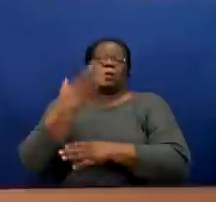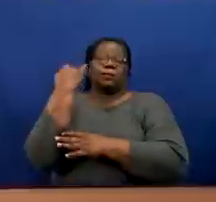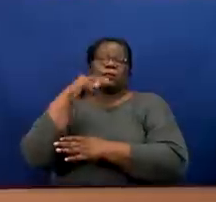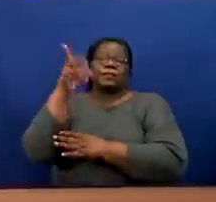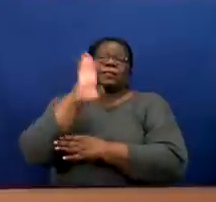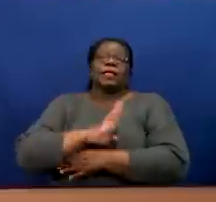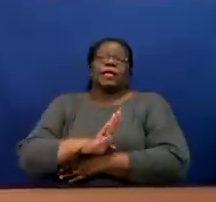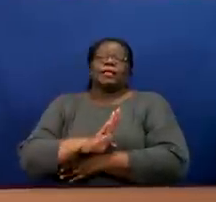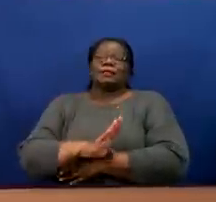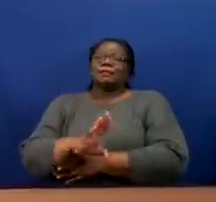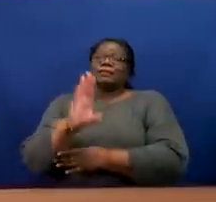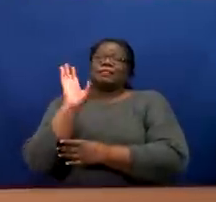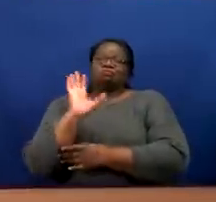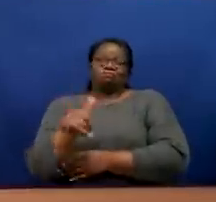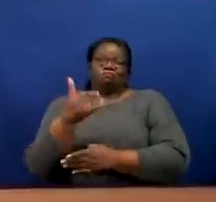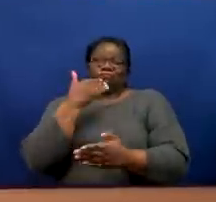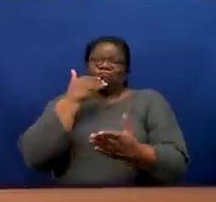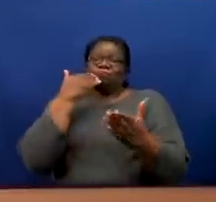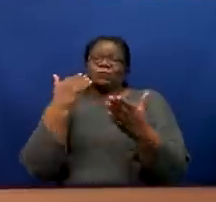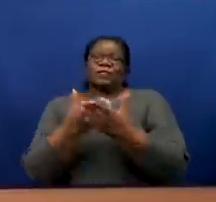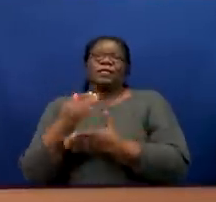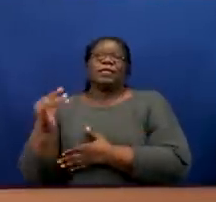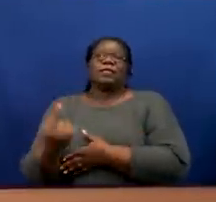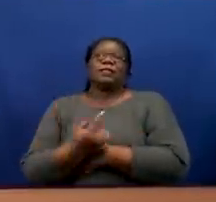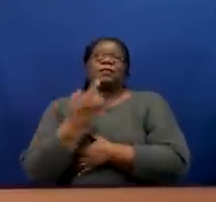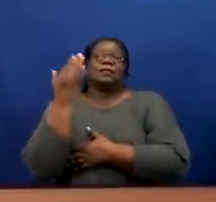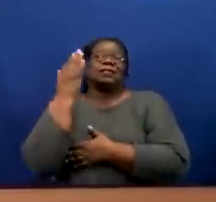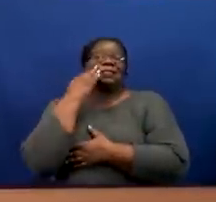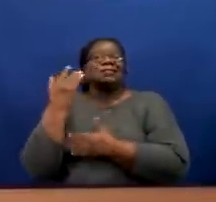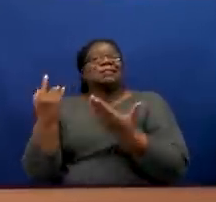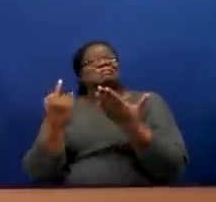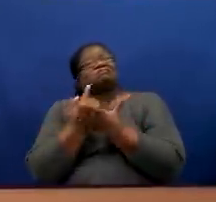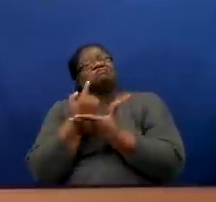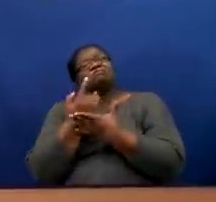just that good. Is there anybody in here who knows that every now